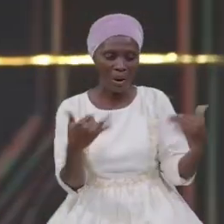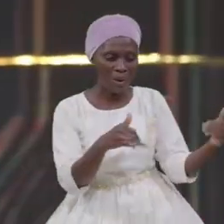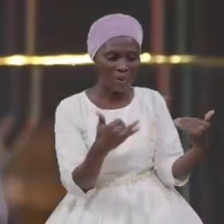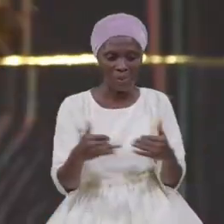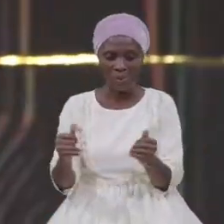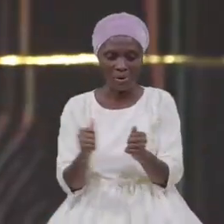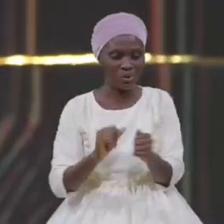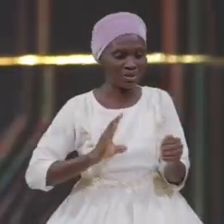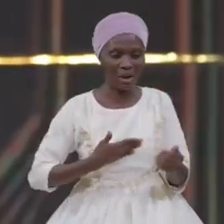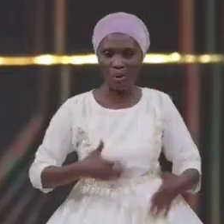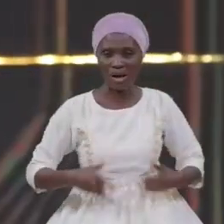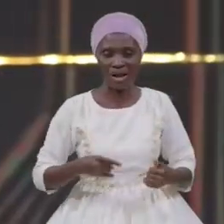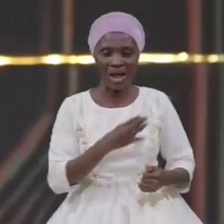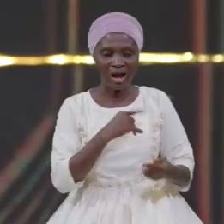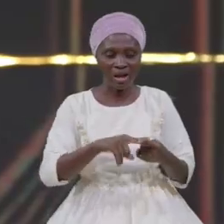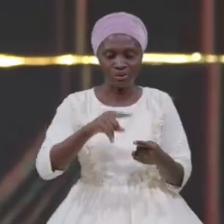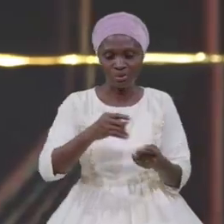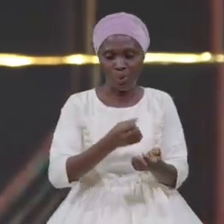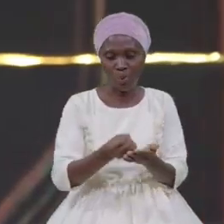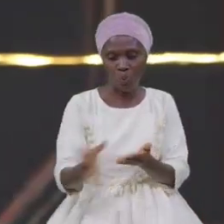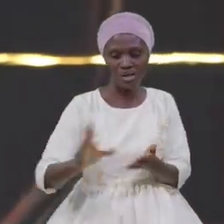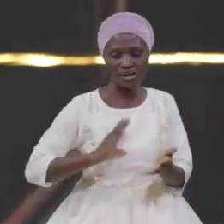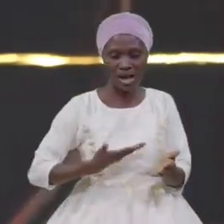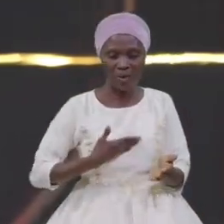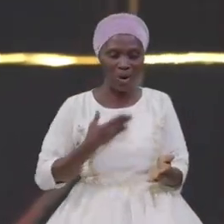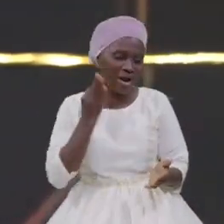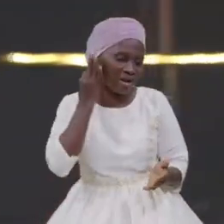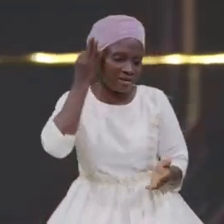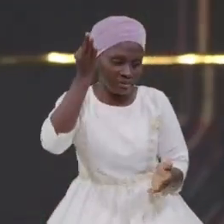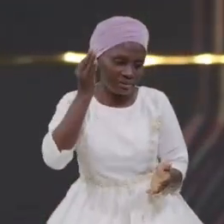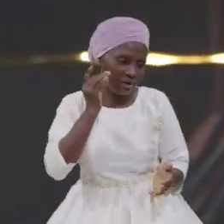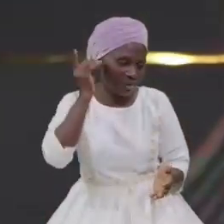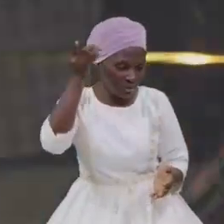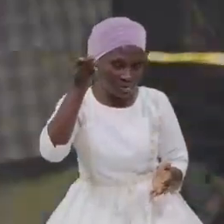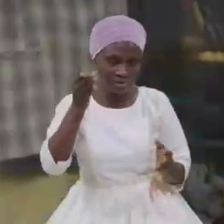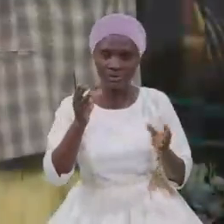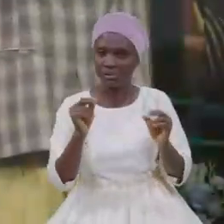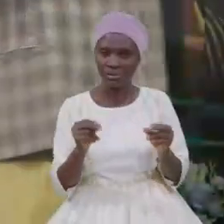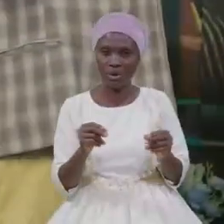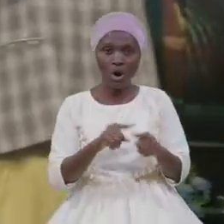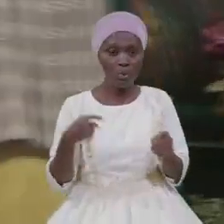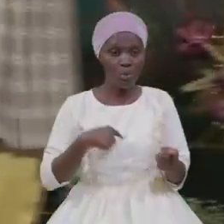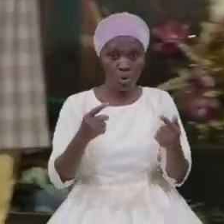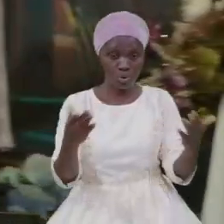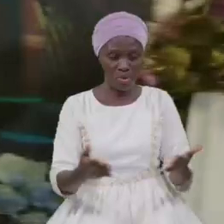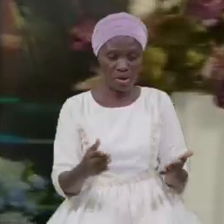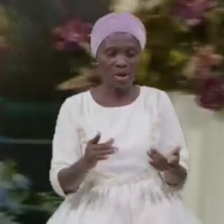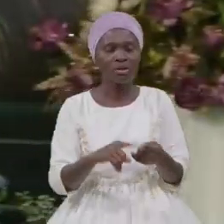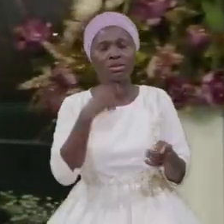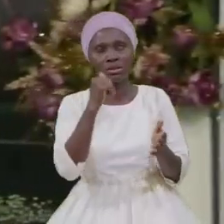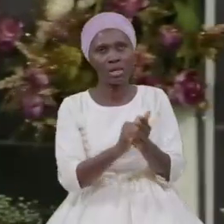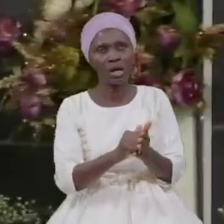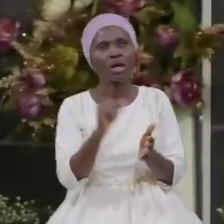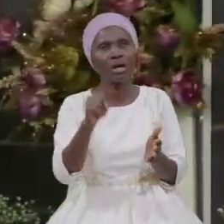destiny away, and we say, yes, I know what Christ has done, and because of that, Lord,